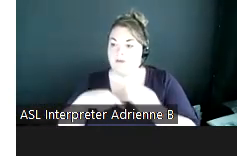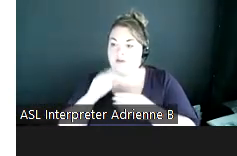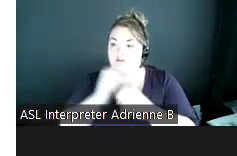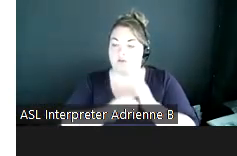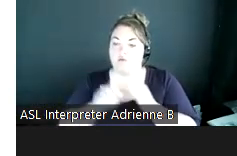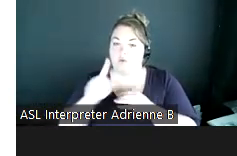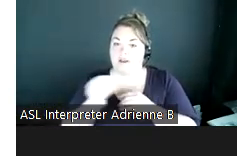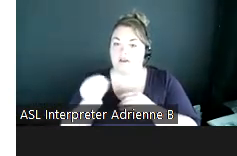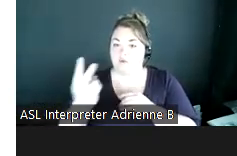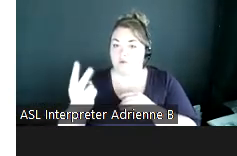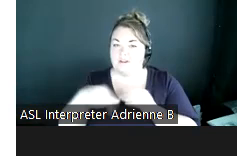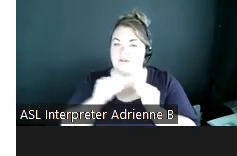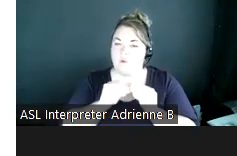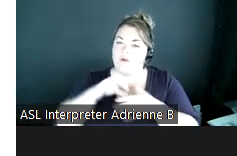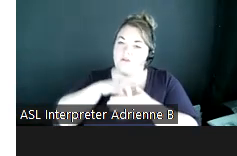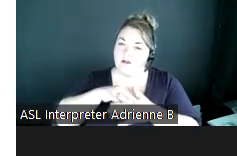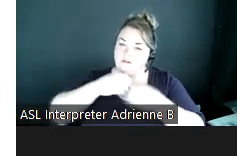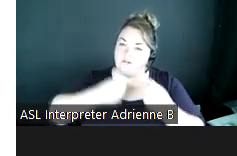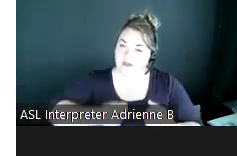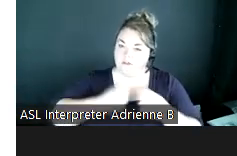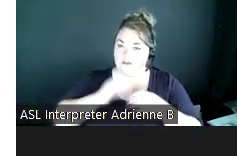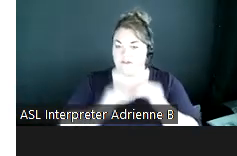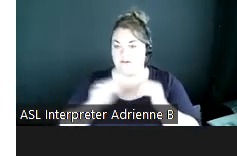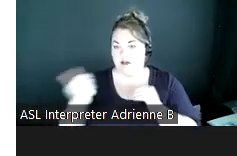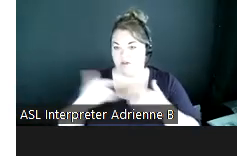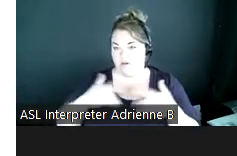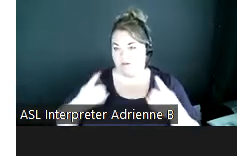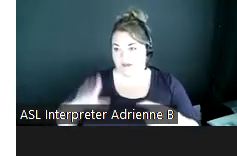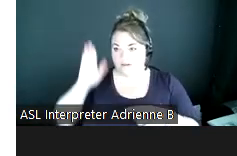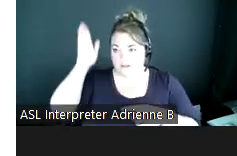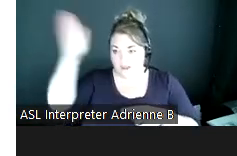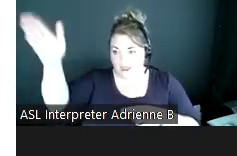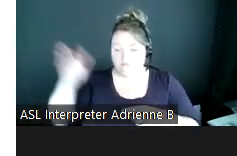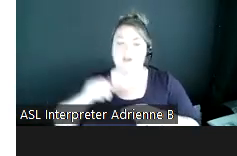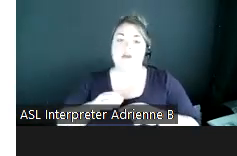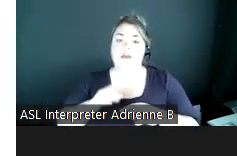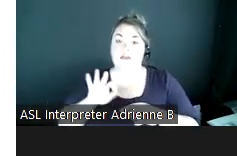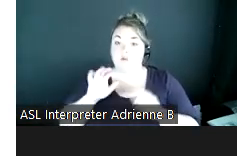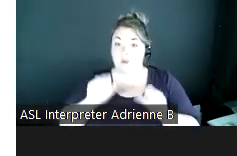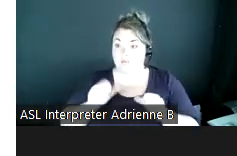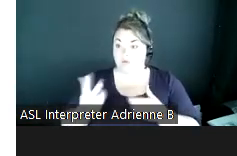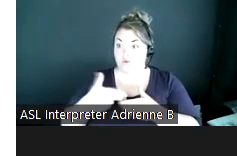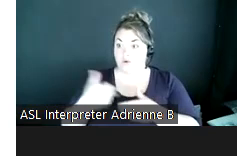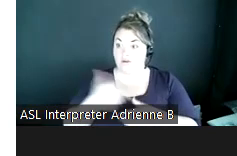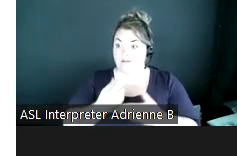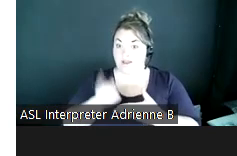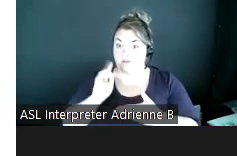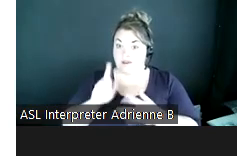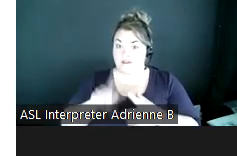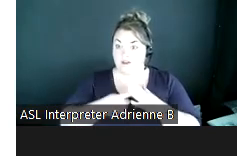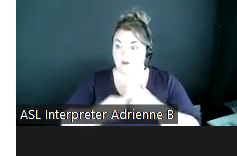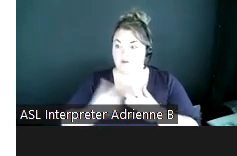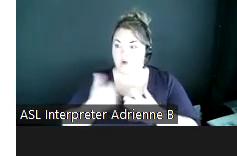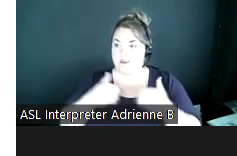more content heavy than some of the other upcoming events that we have. So if you were able to join us last week at our kickoff, we have a really